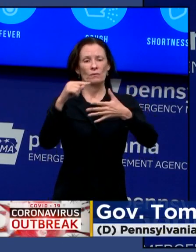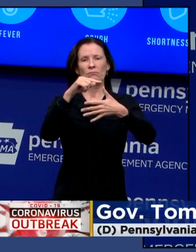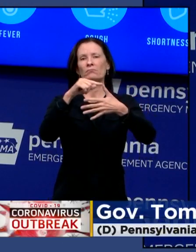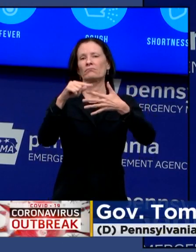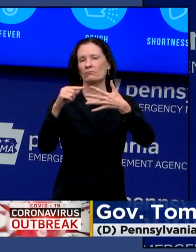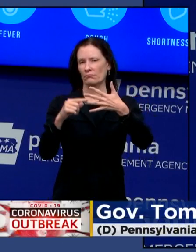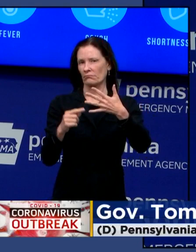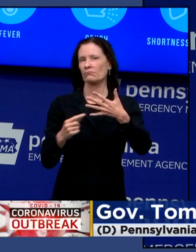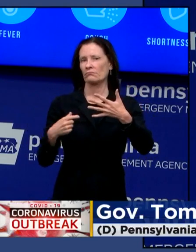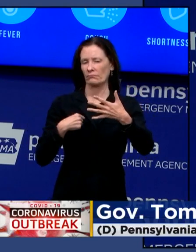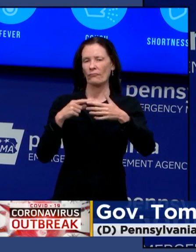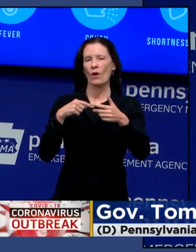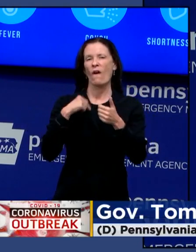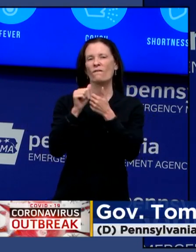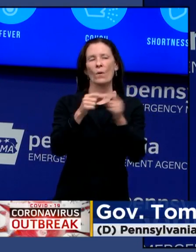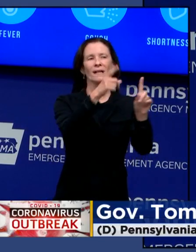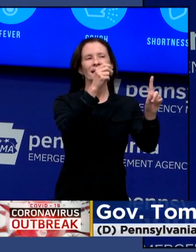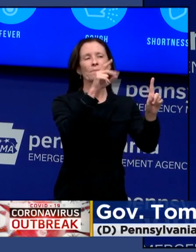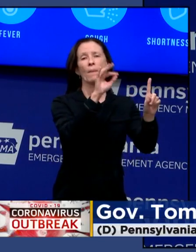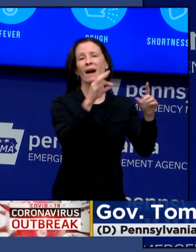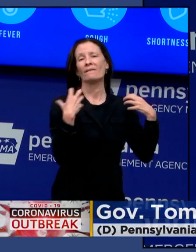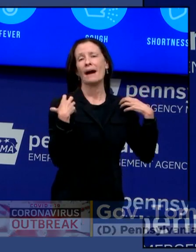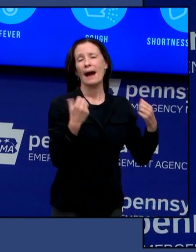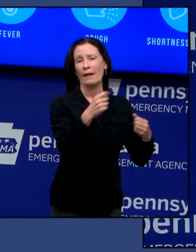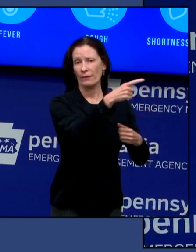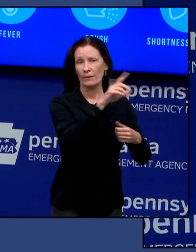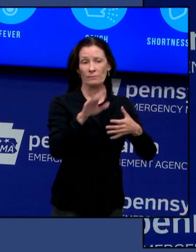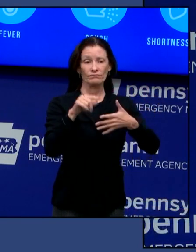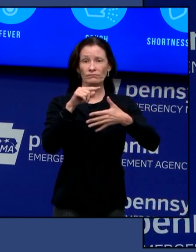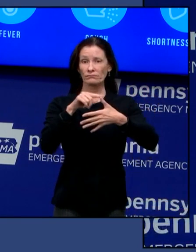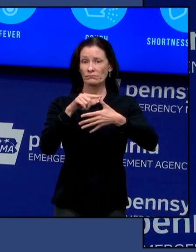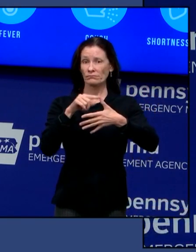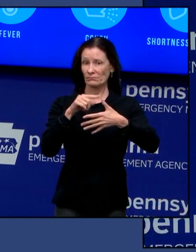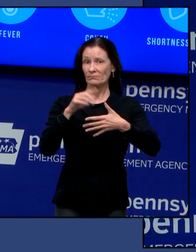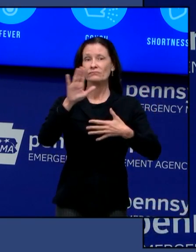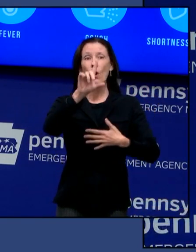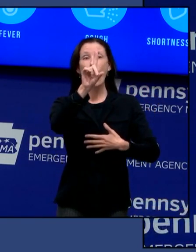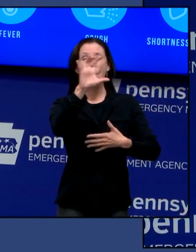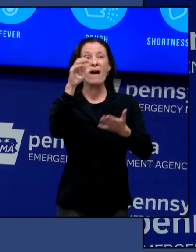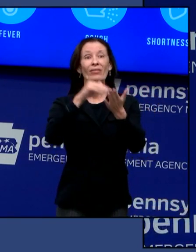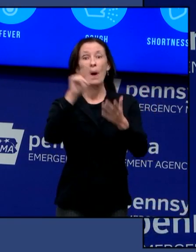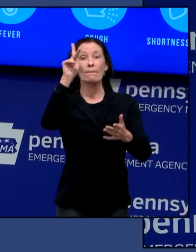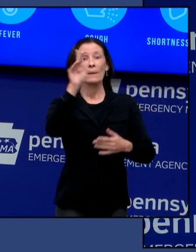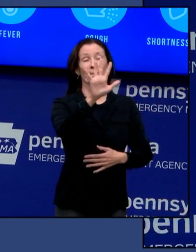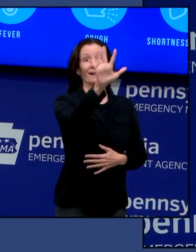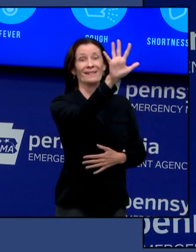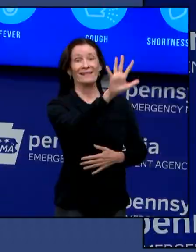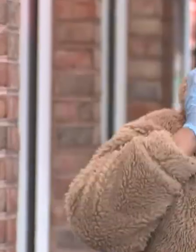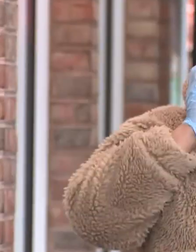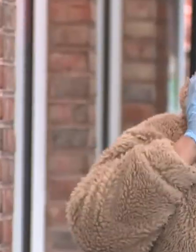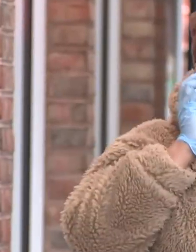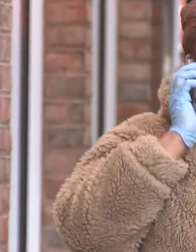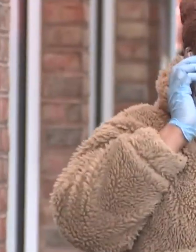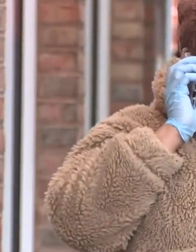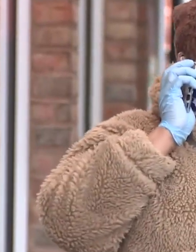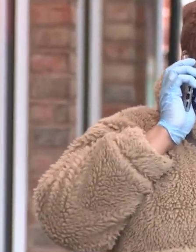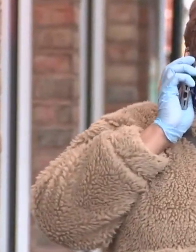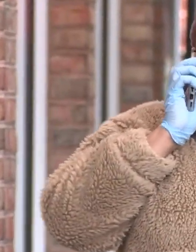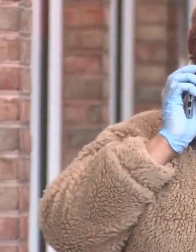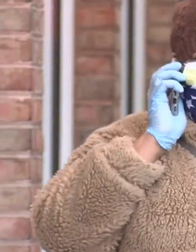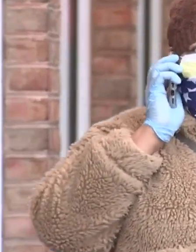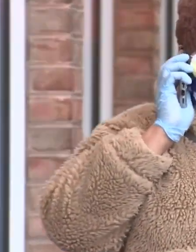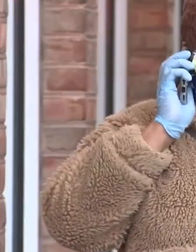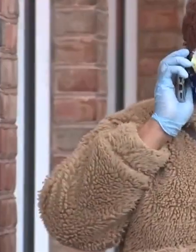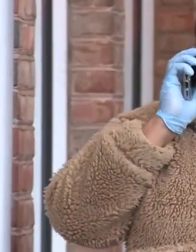than 50 cases per 100,000 individuals over the course of 14 days in order to return to work. Under Governor Tom